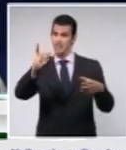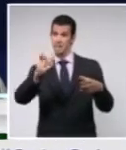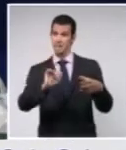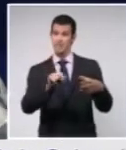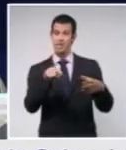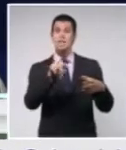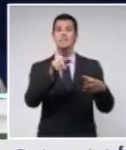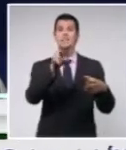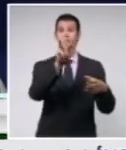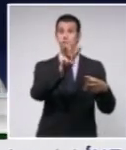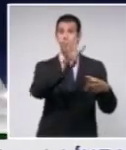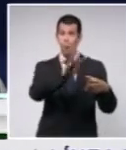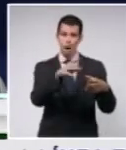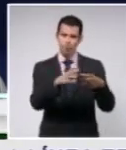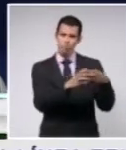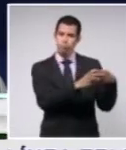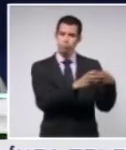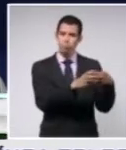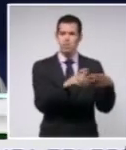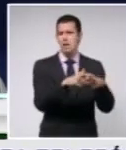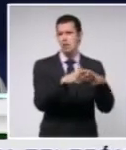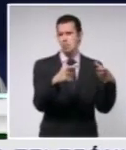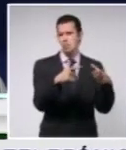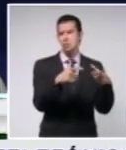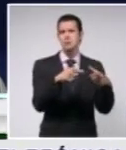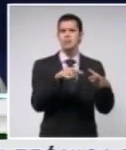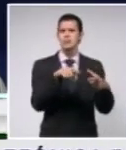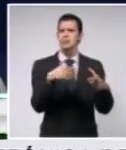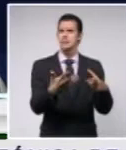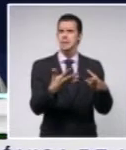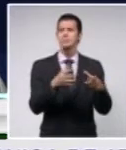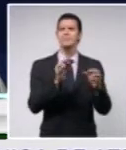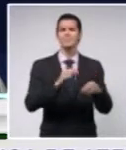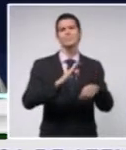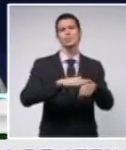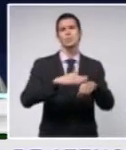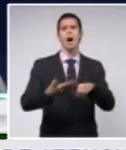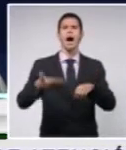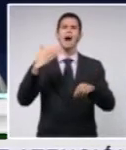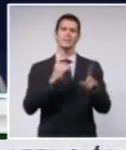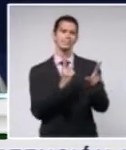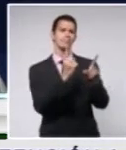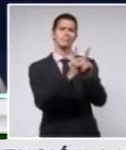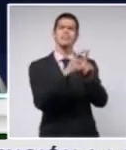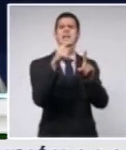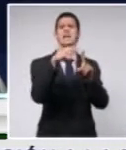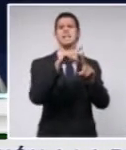transmission, meaning that there were no imported cases diagnosed yesterday.